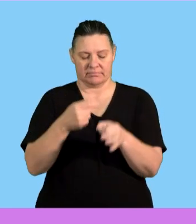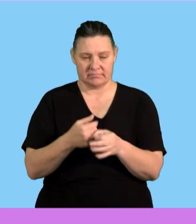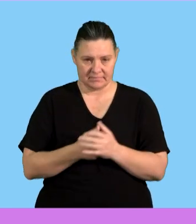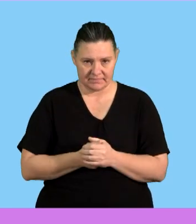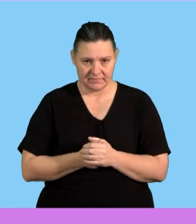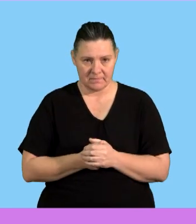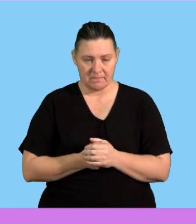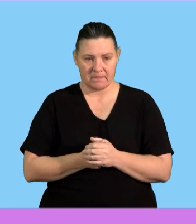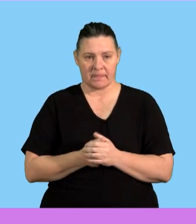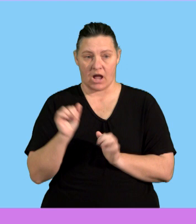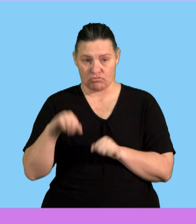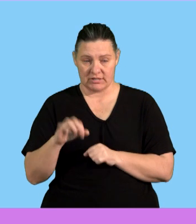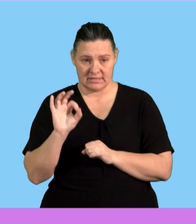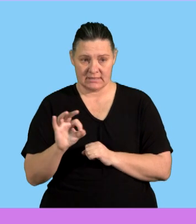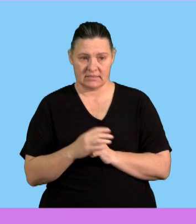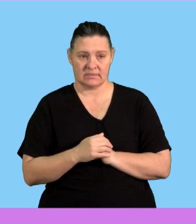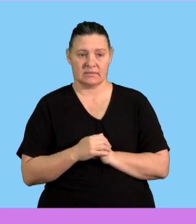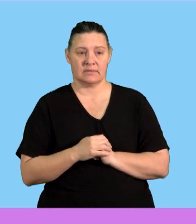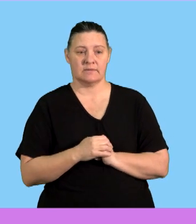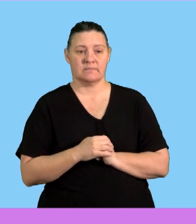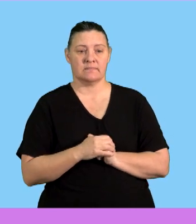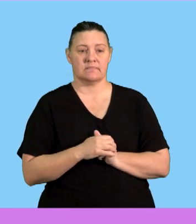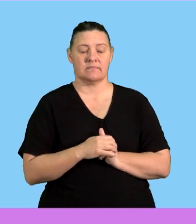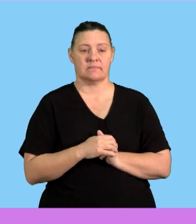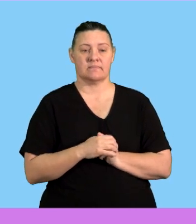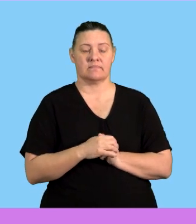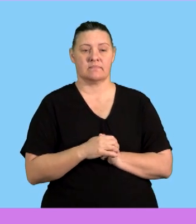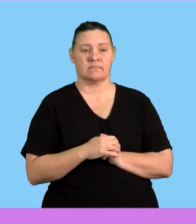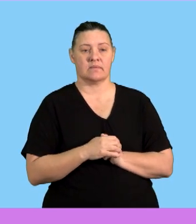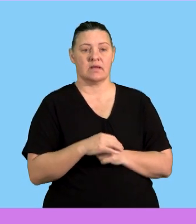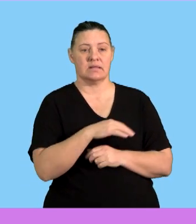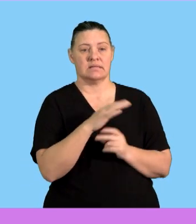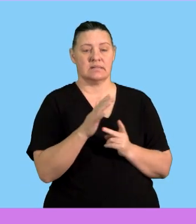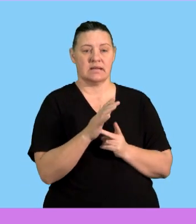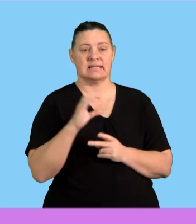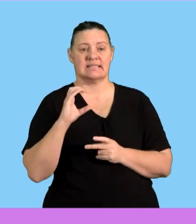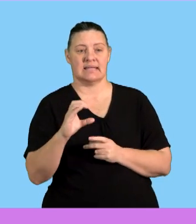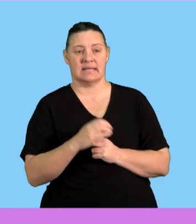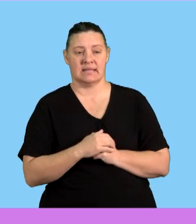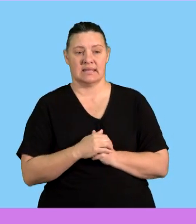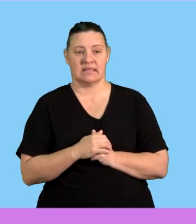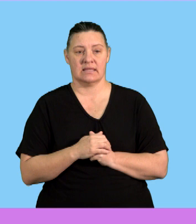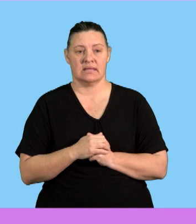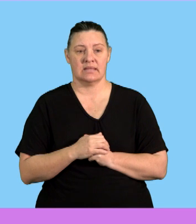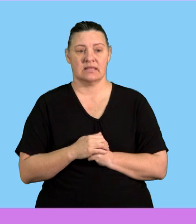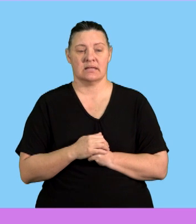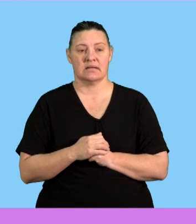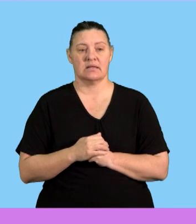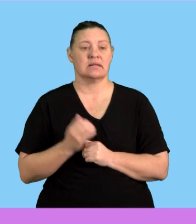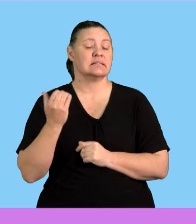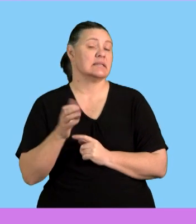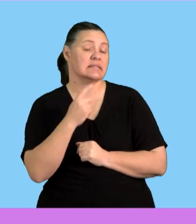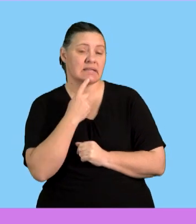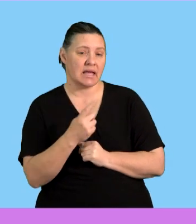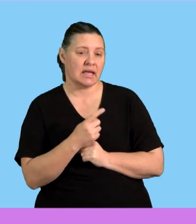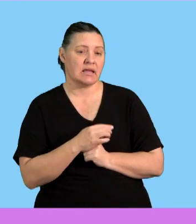the bobbin winder. We agree, right? So now looking at next step will be C. What is C indicating?